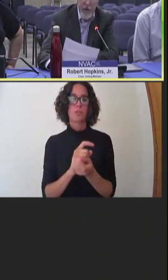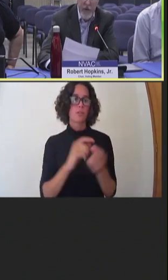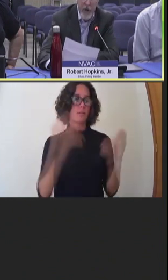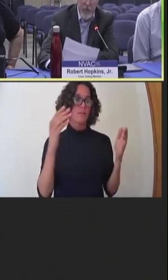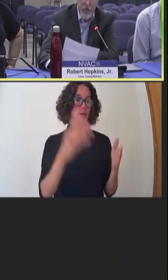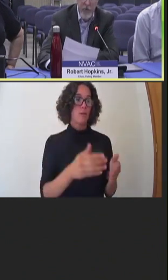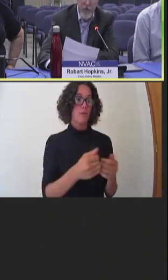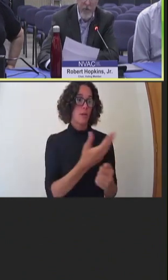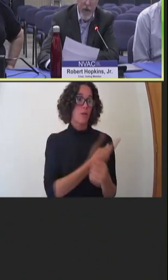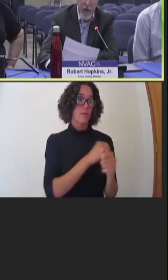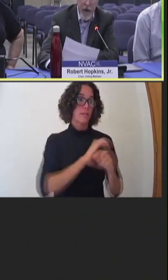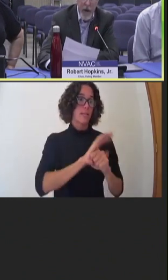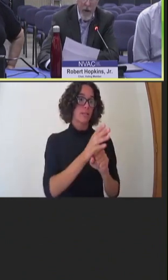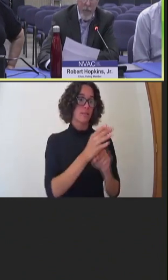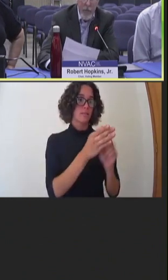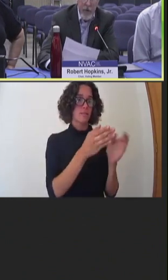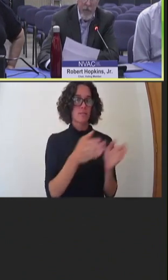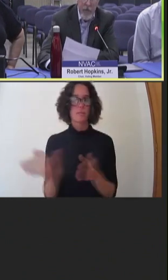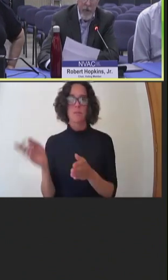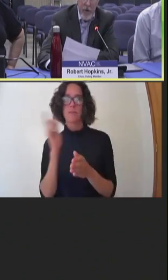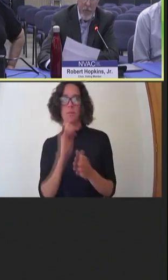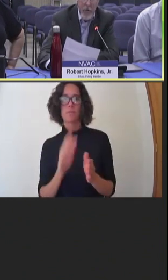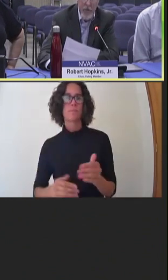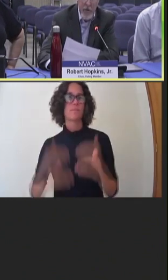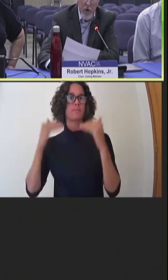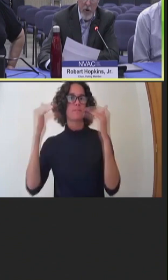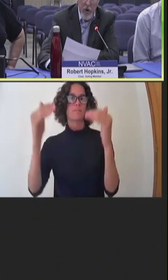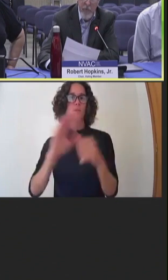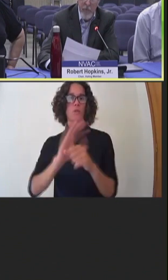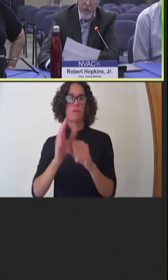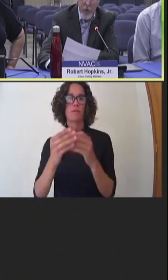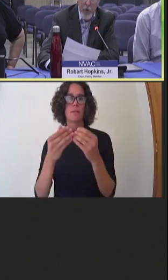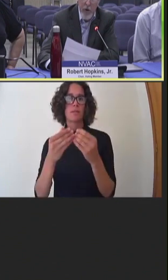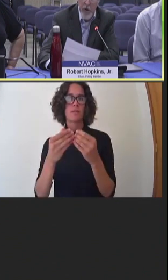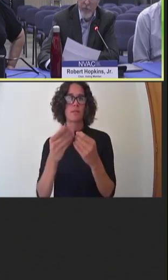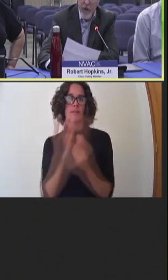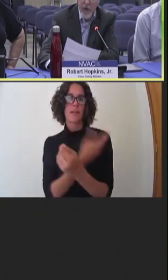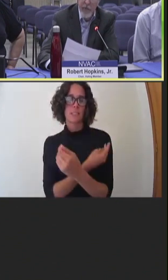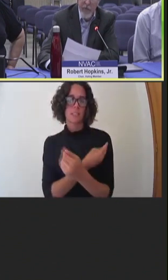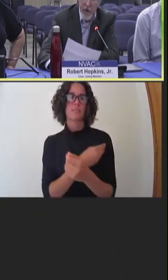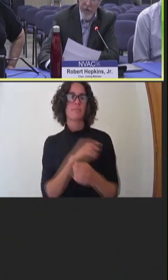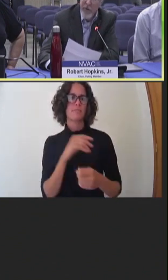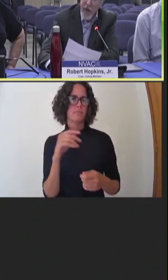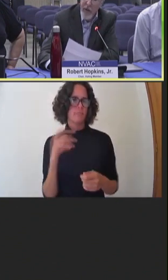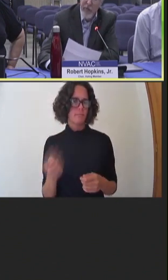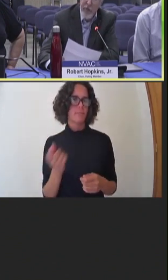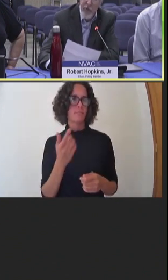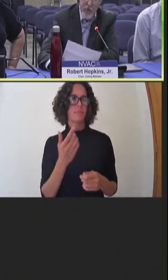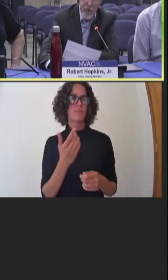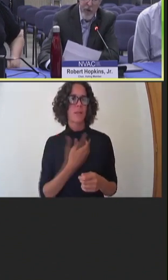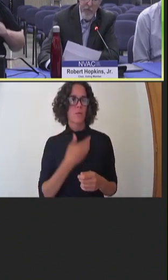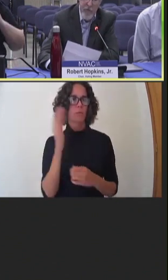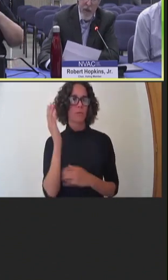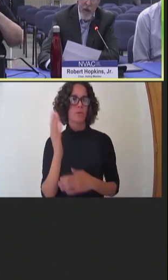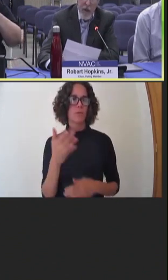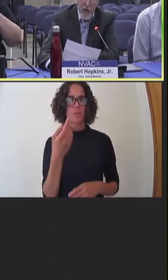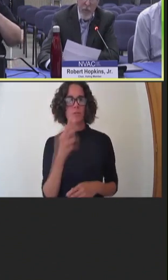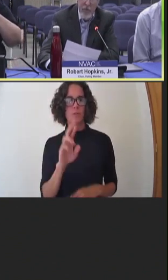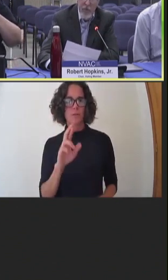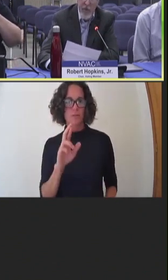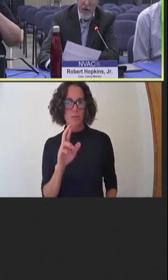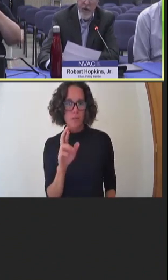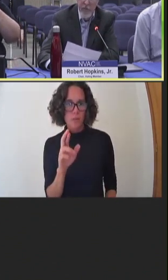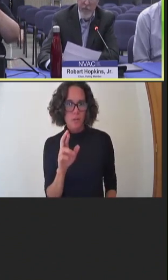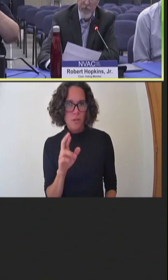vaccine doses. Our presenter is Dr. Marcel Kerlin from the Oregon Health and Sciences University. He'll